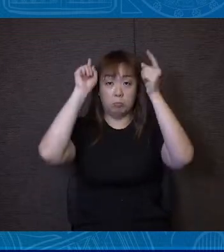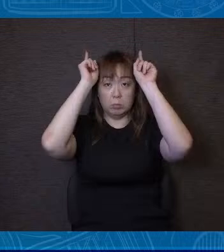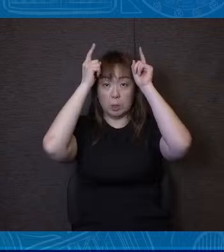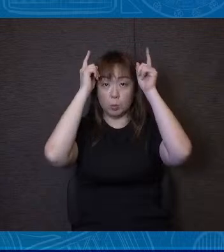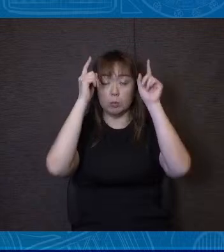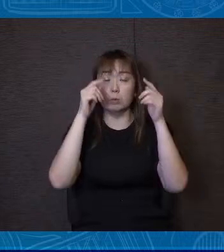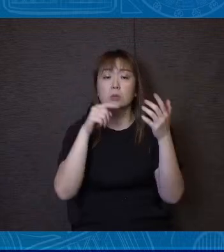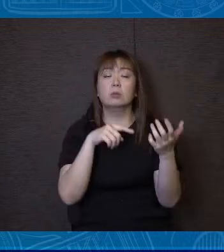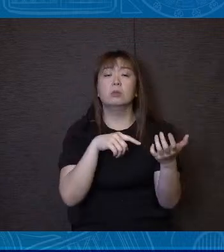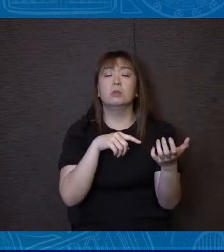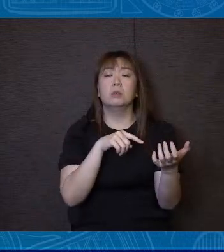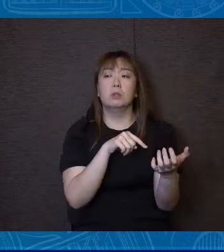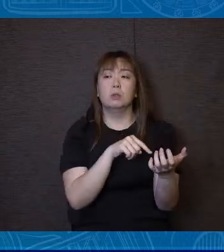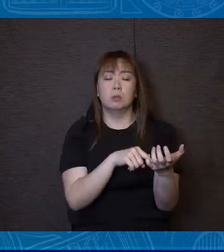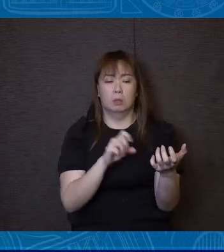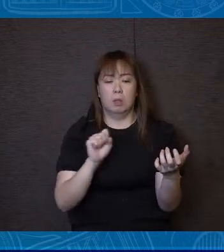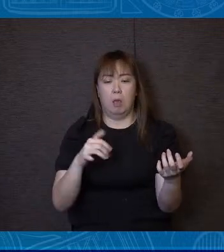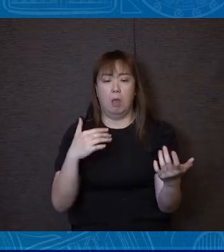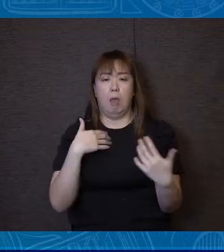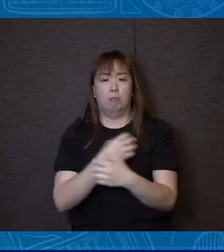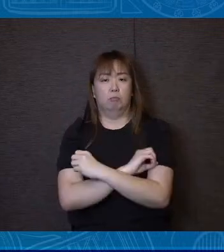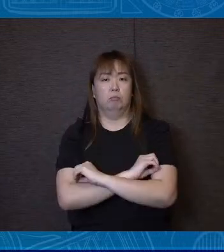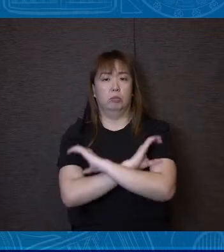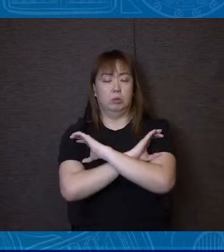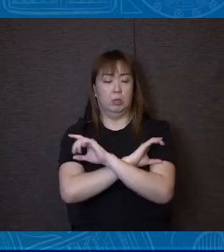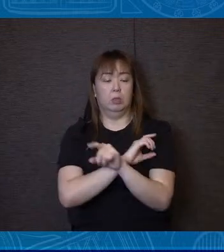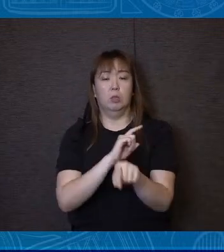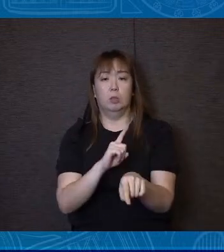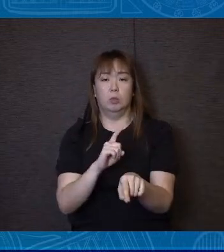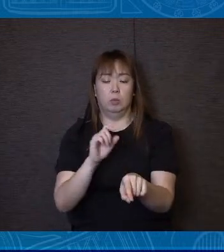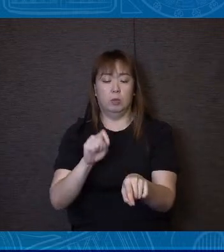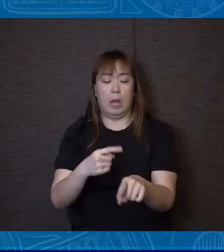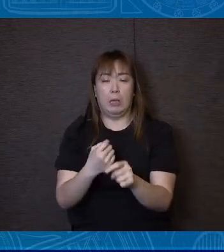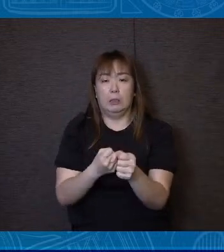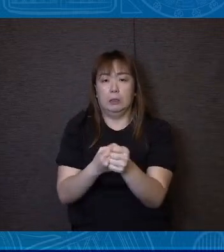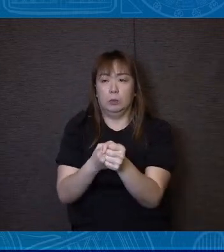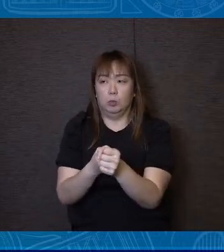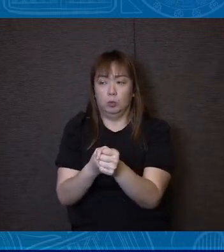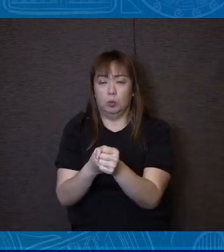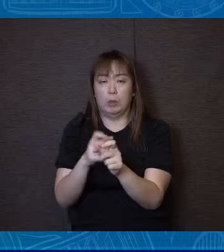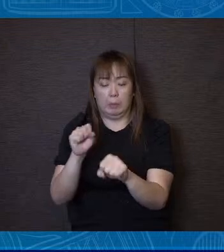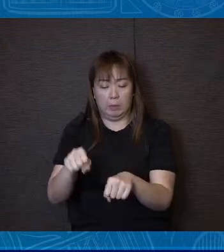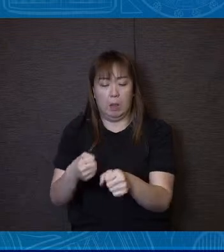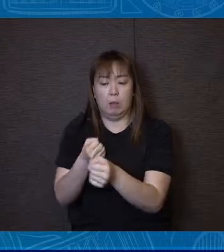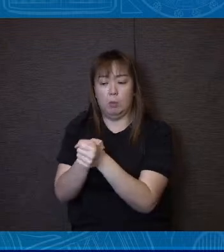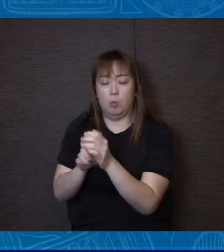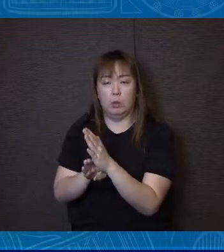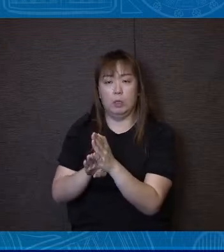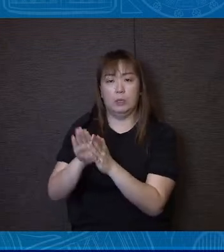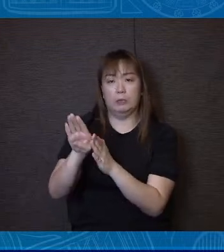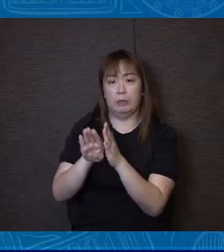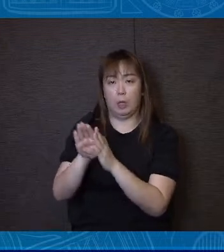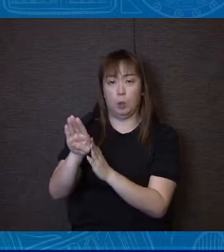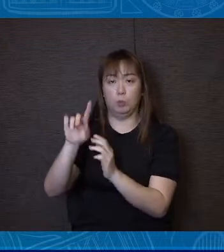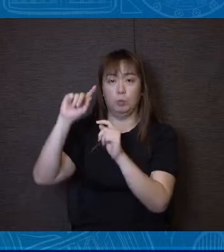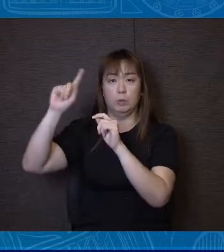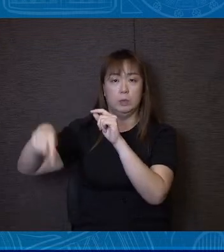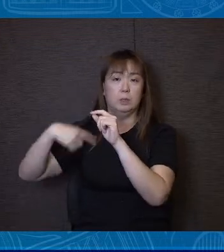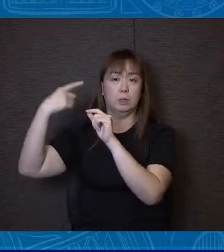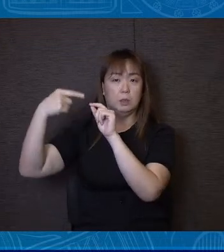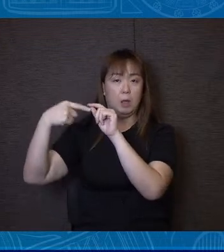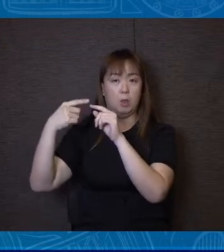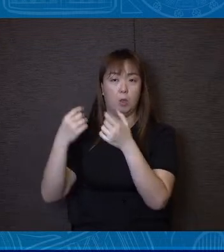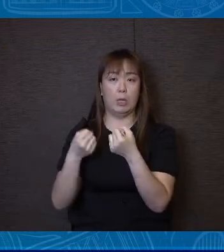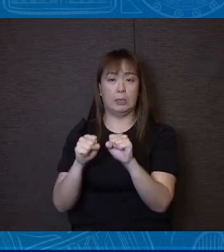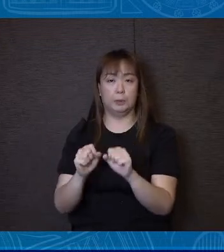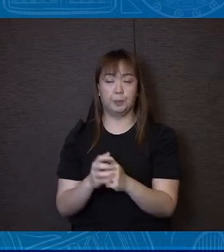there's resiliency issues and they can go down, but the developments in satellite systems.